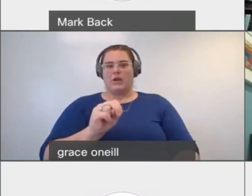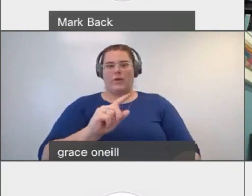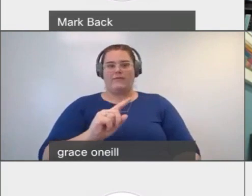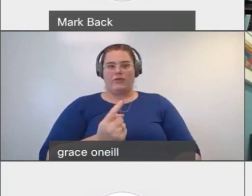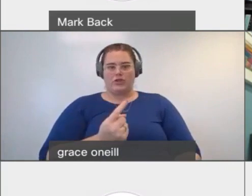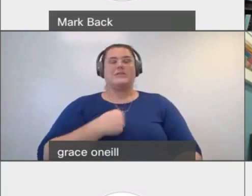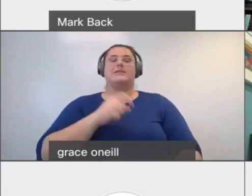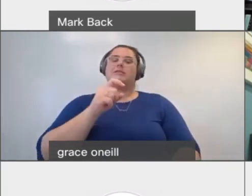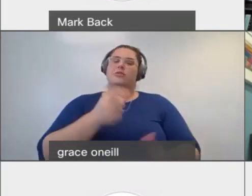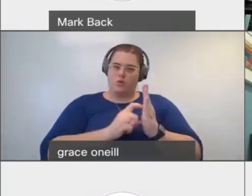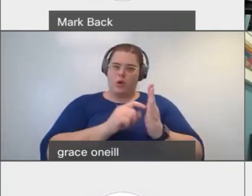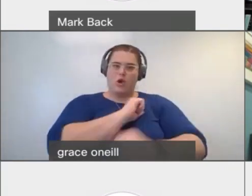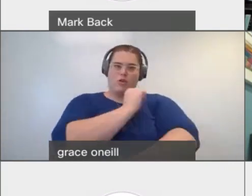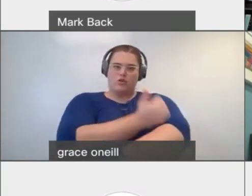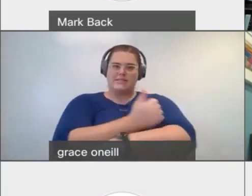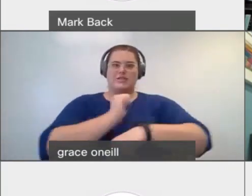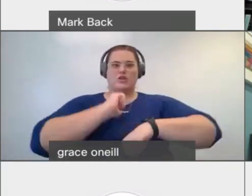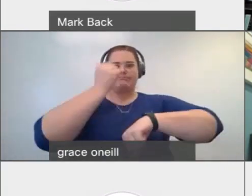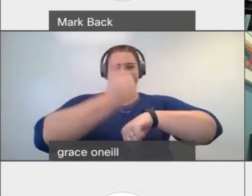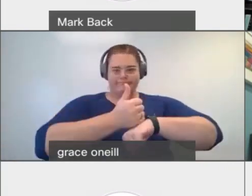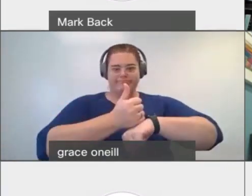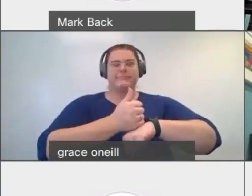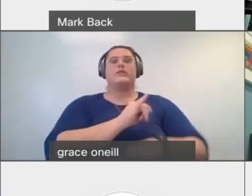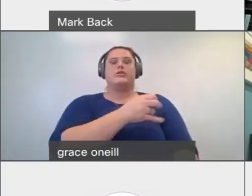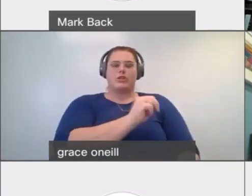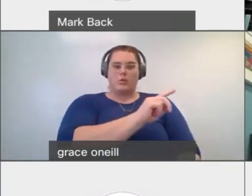January 1 through the middle of May,